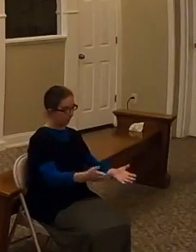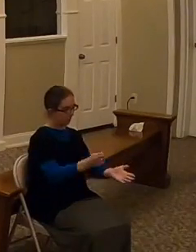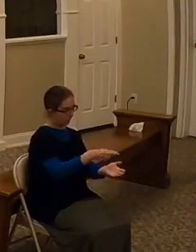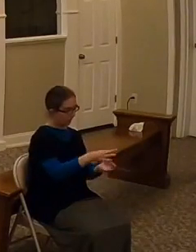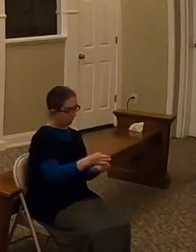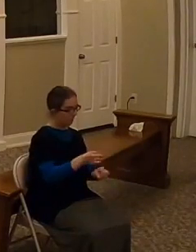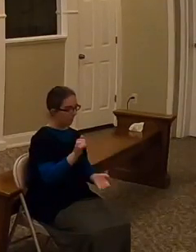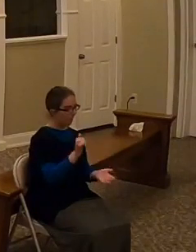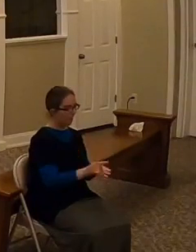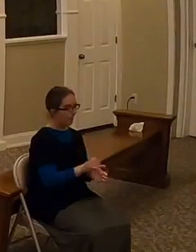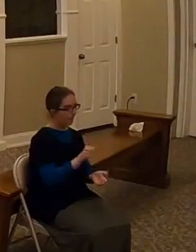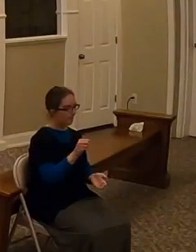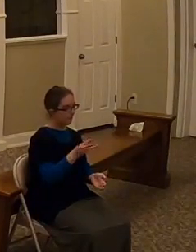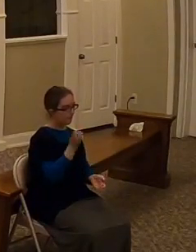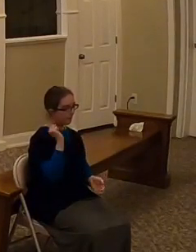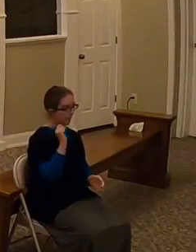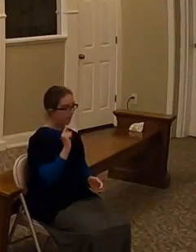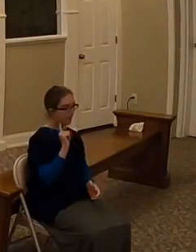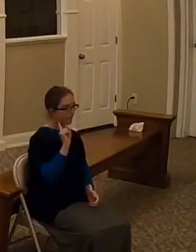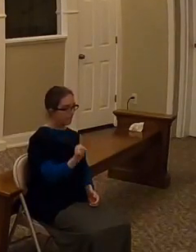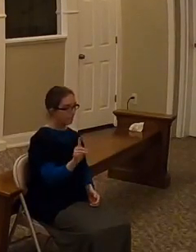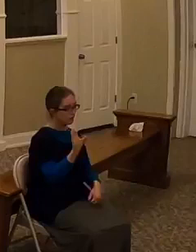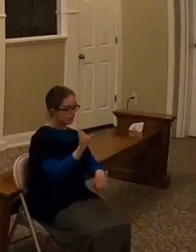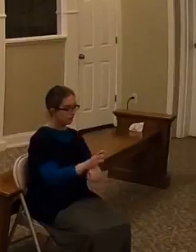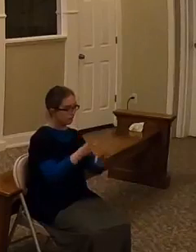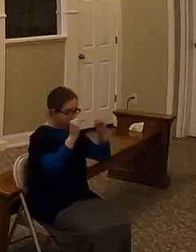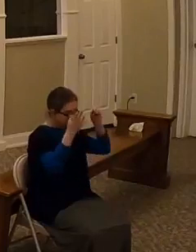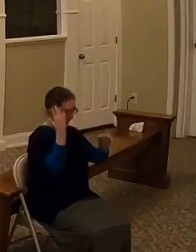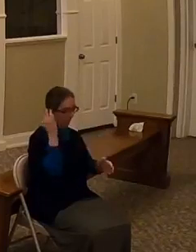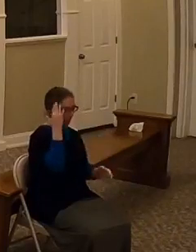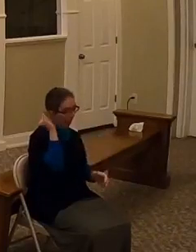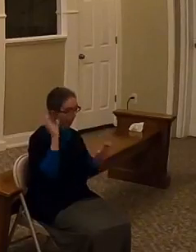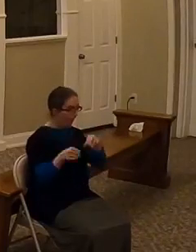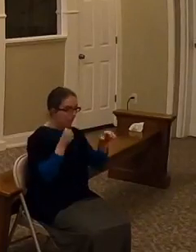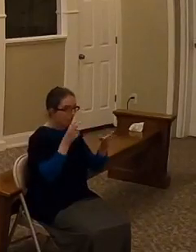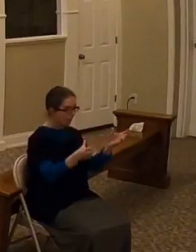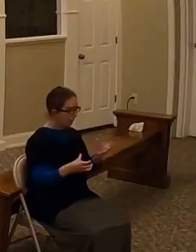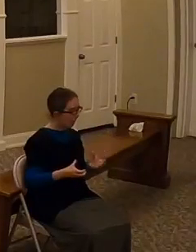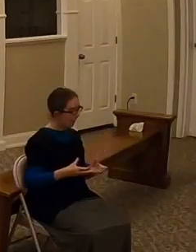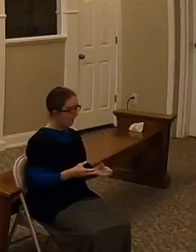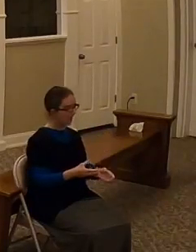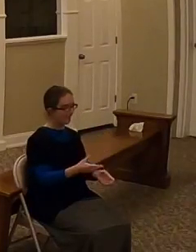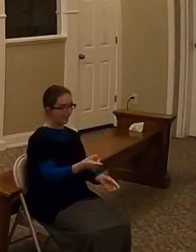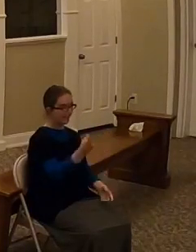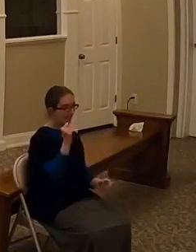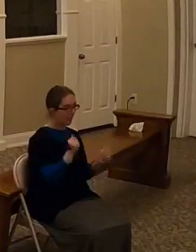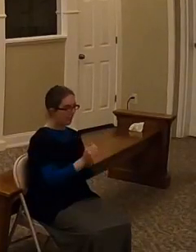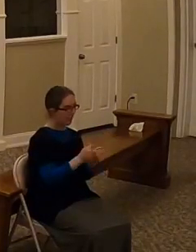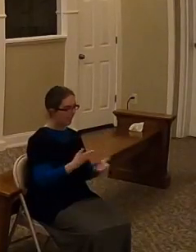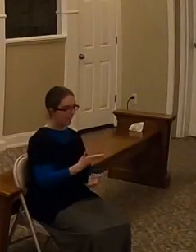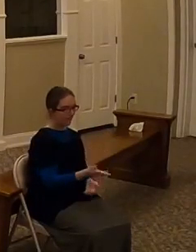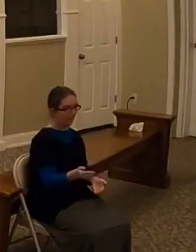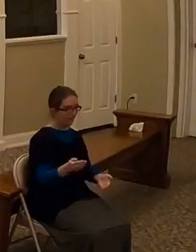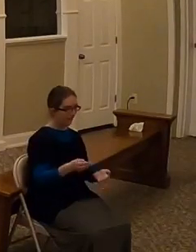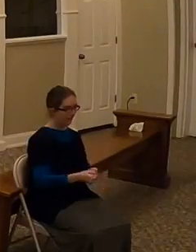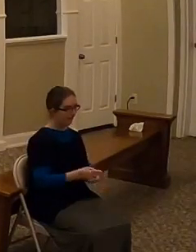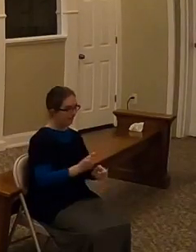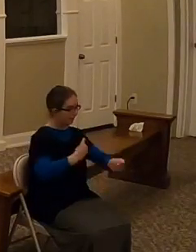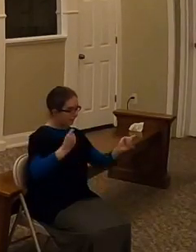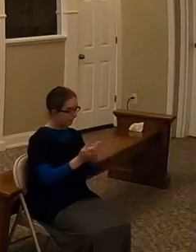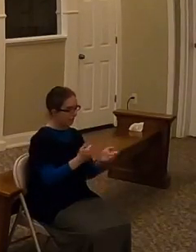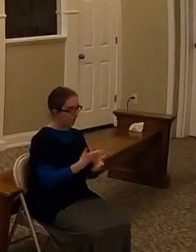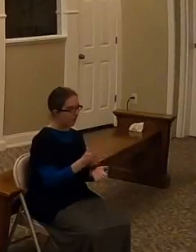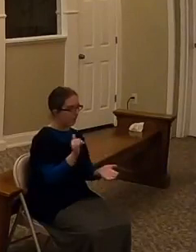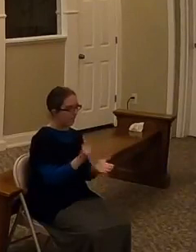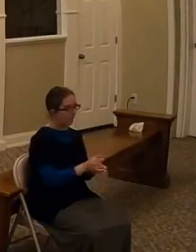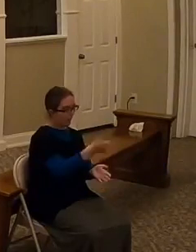the original church taught. Amen. Amen. So why do you want to come along with something new? Why do you want to change something that